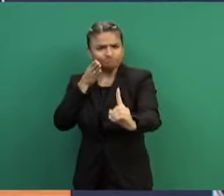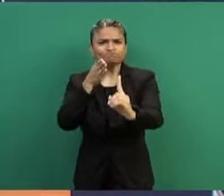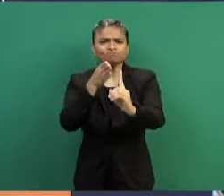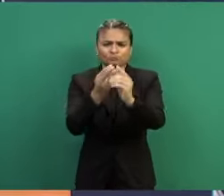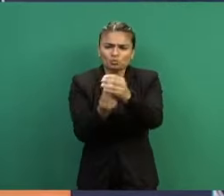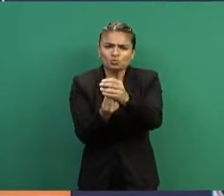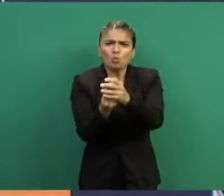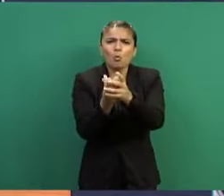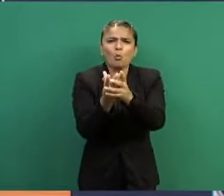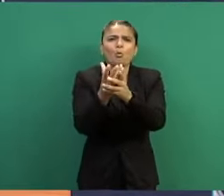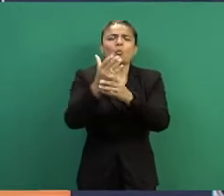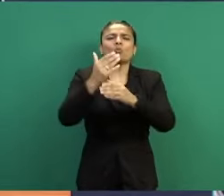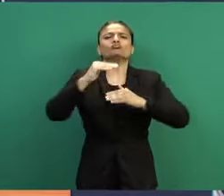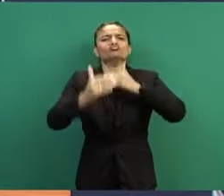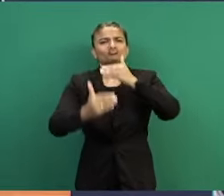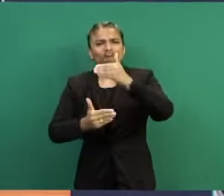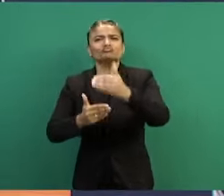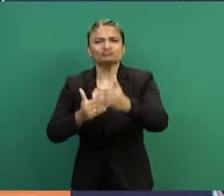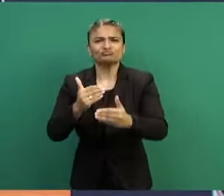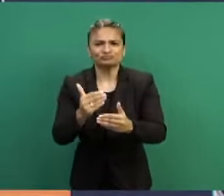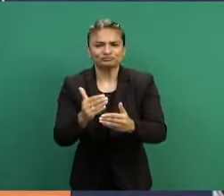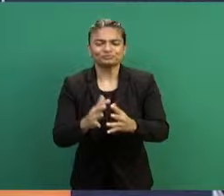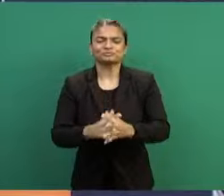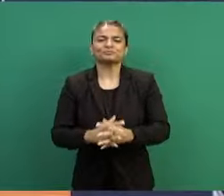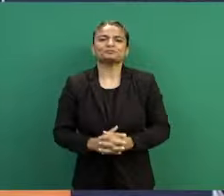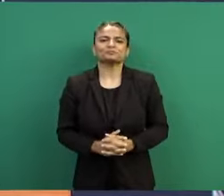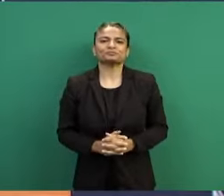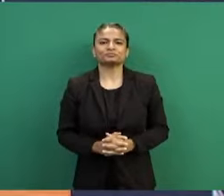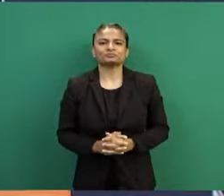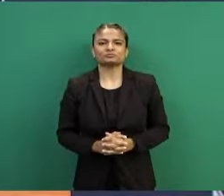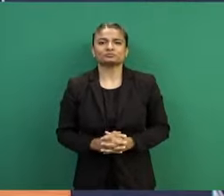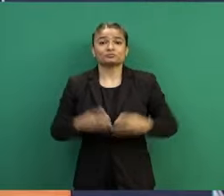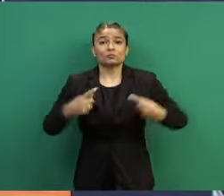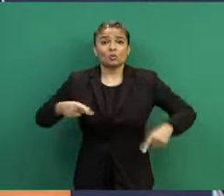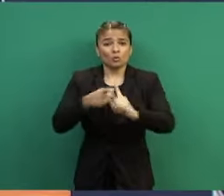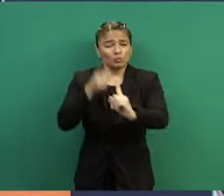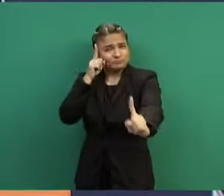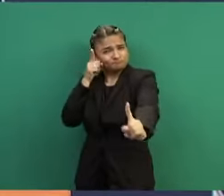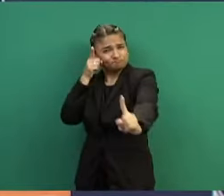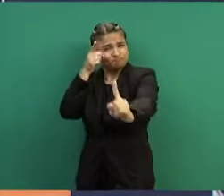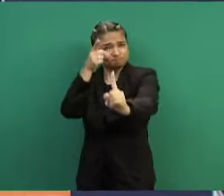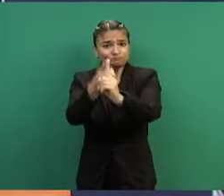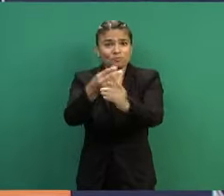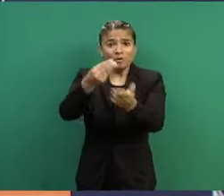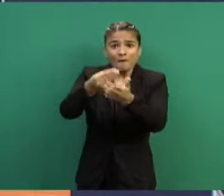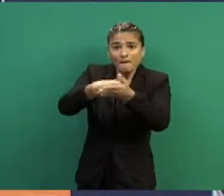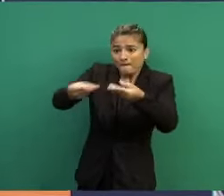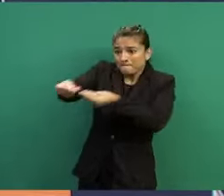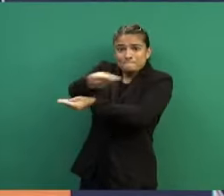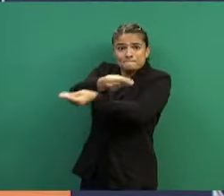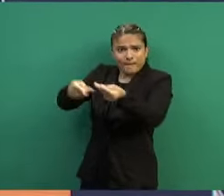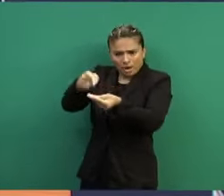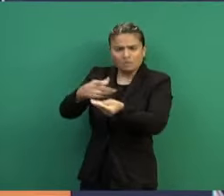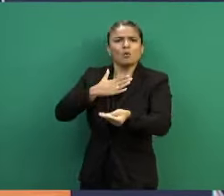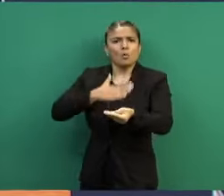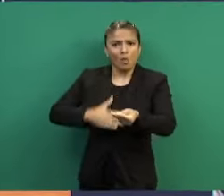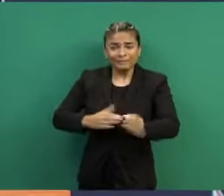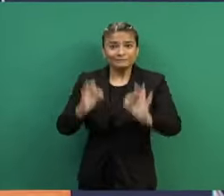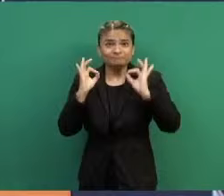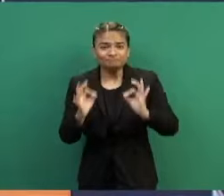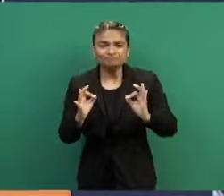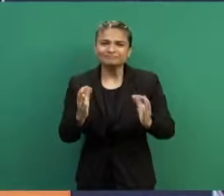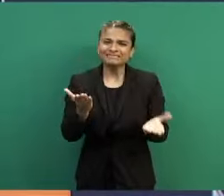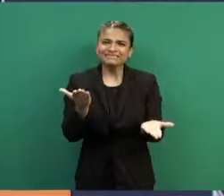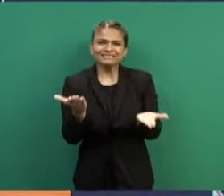The longer-term economic outlook, however, remains uncertain. Weaker household